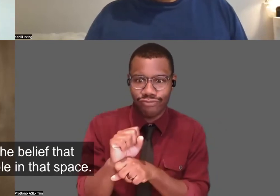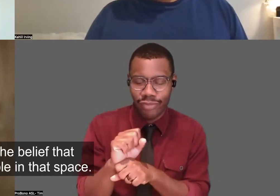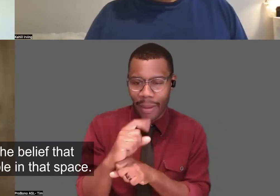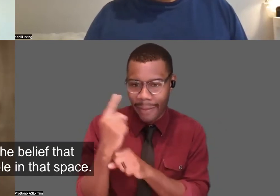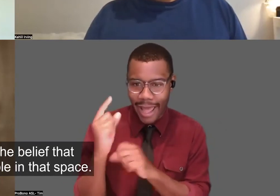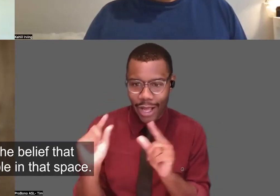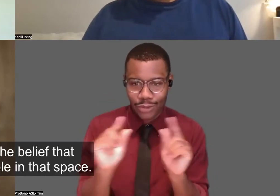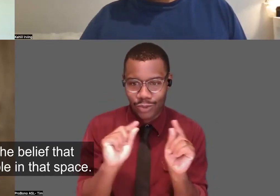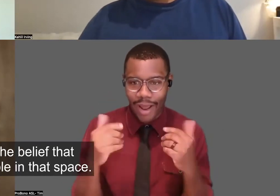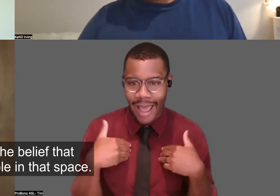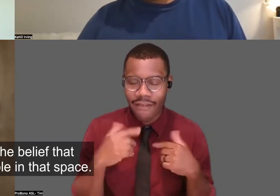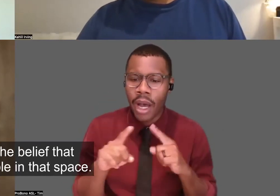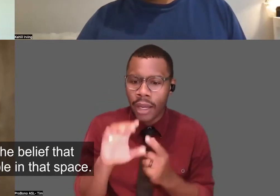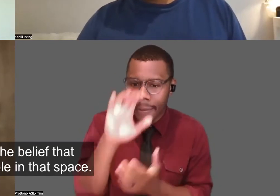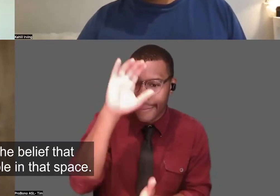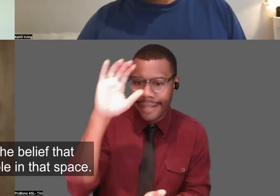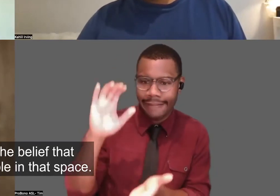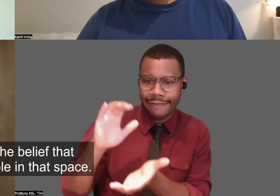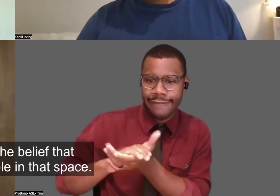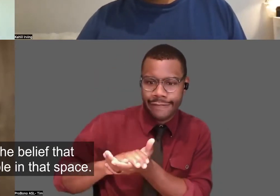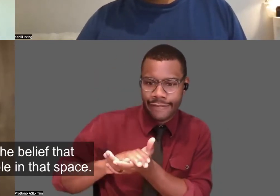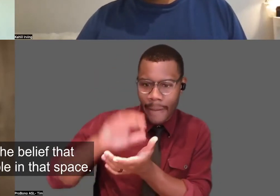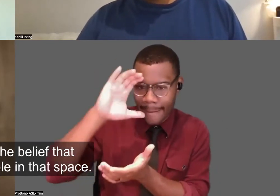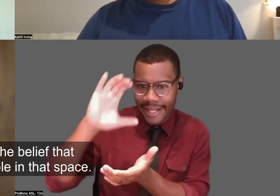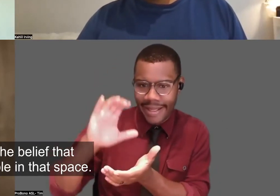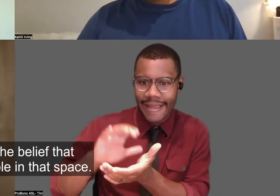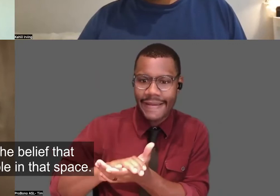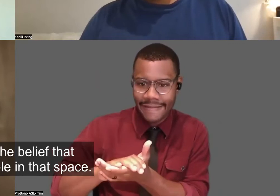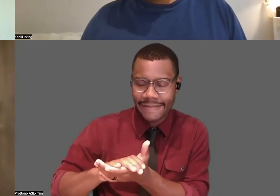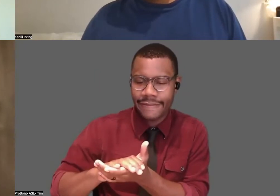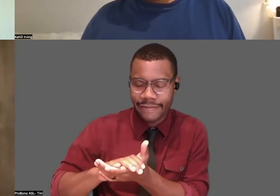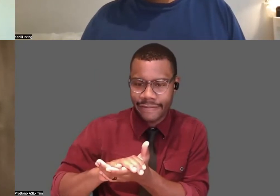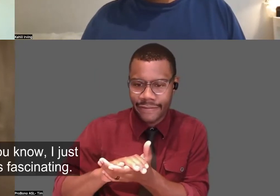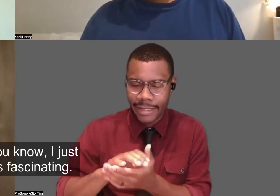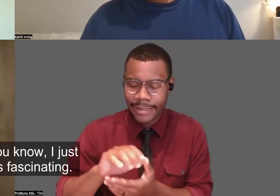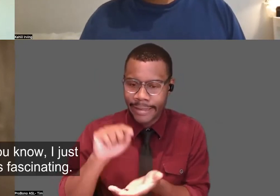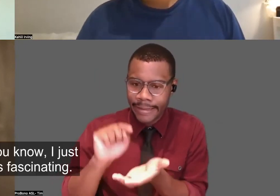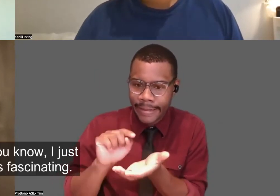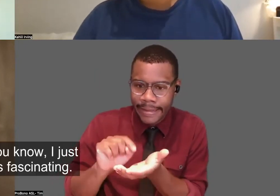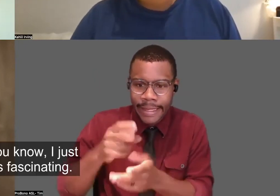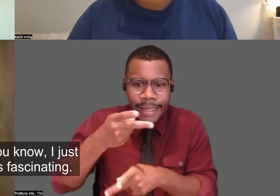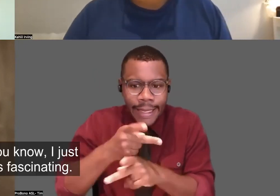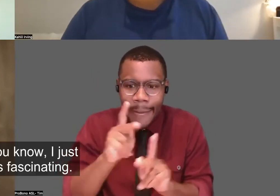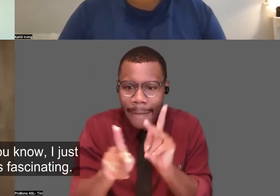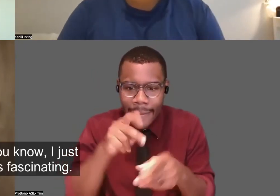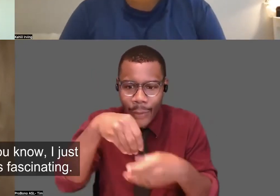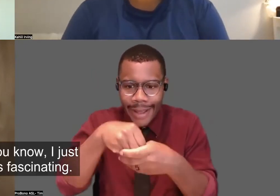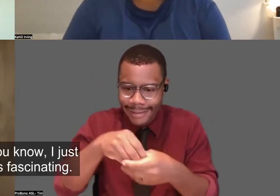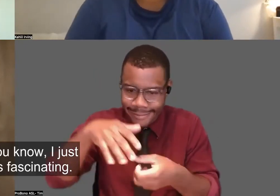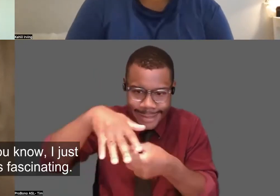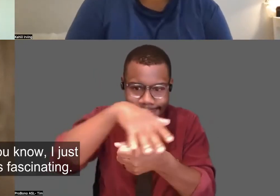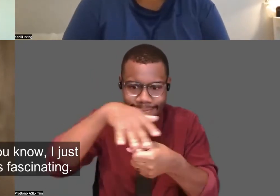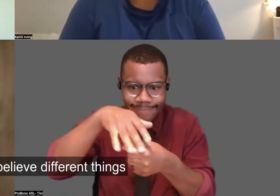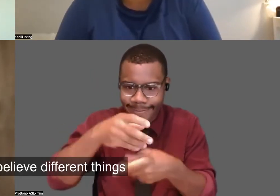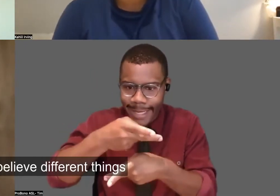the belief that holds people in that space. And I just think